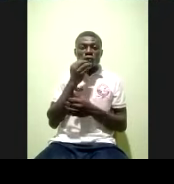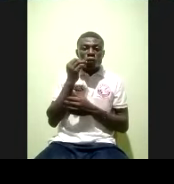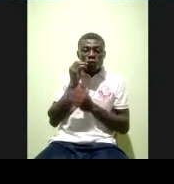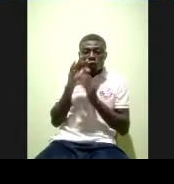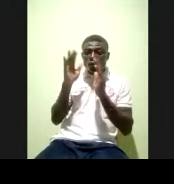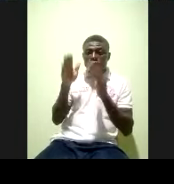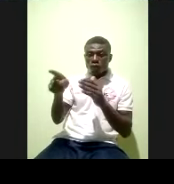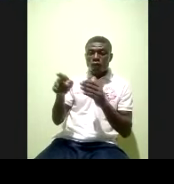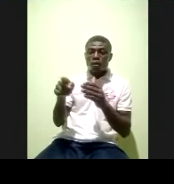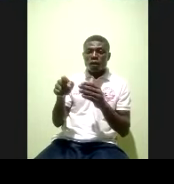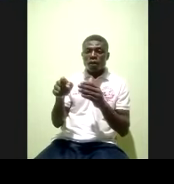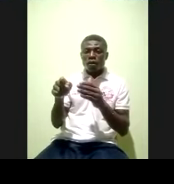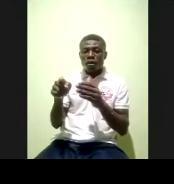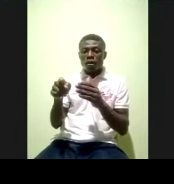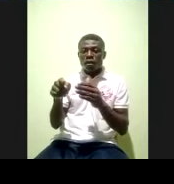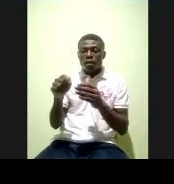little girl.